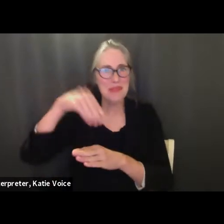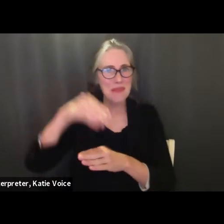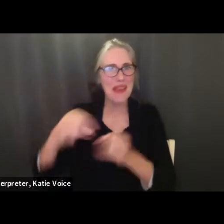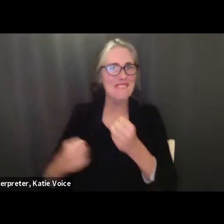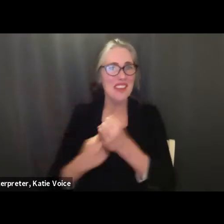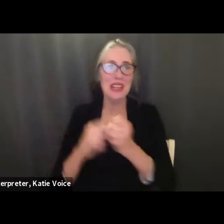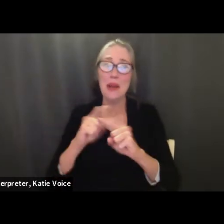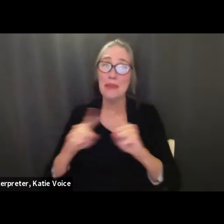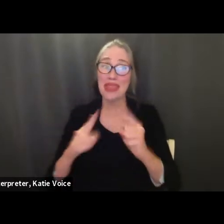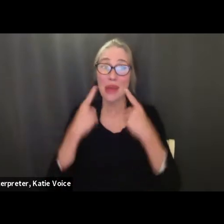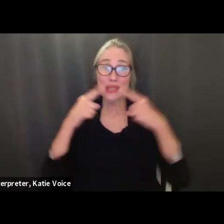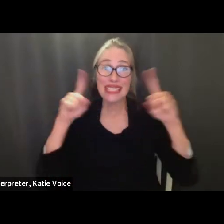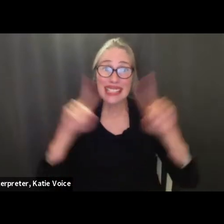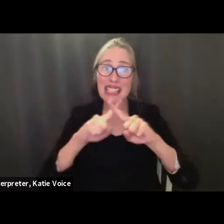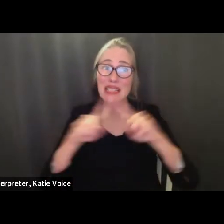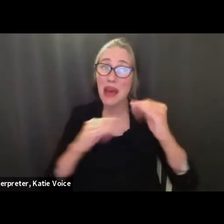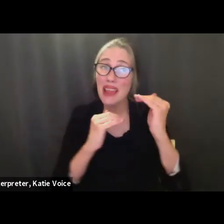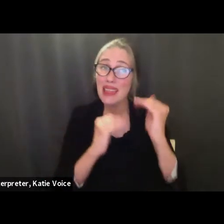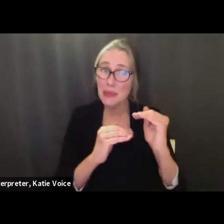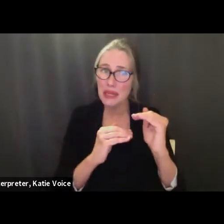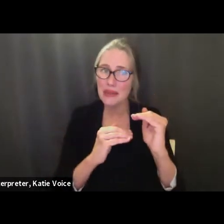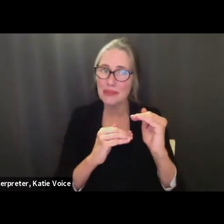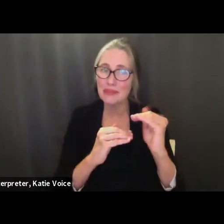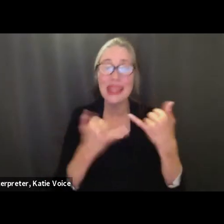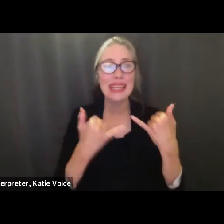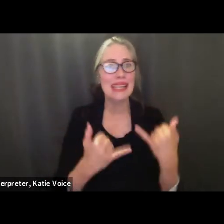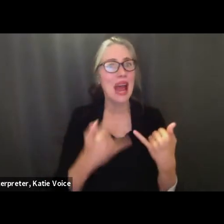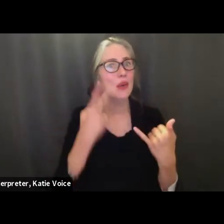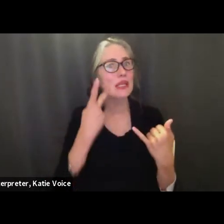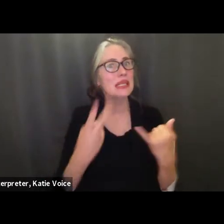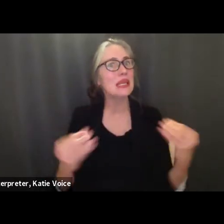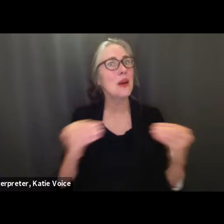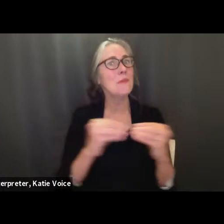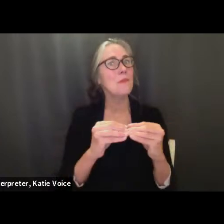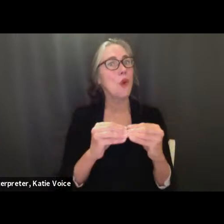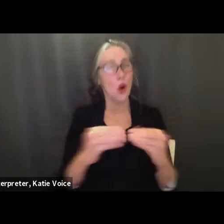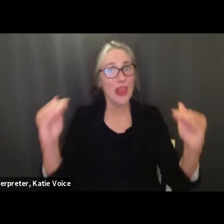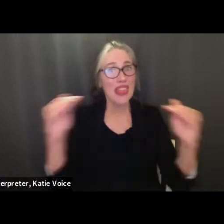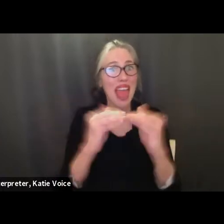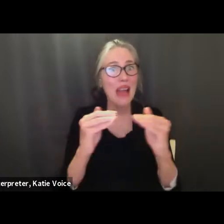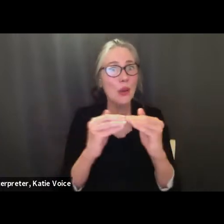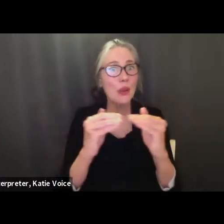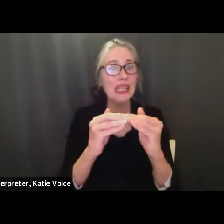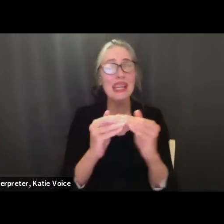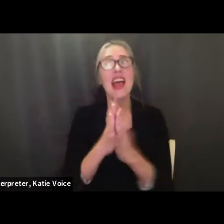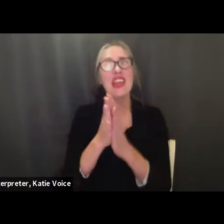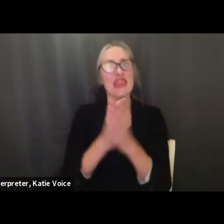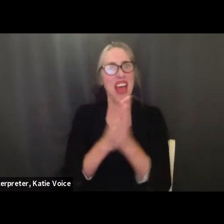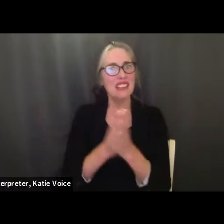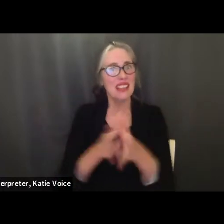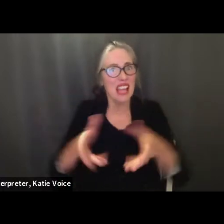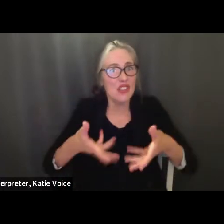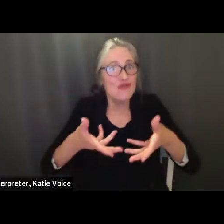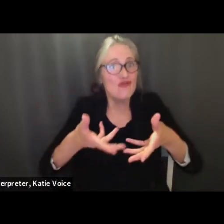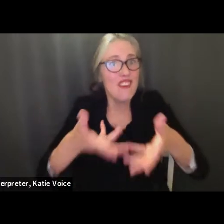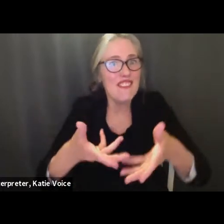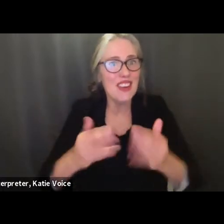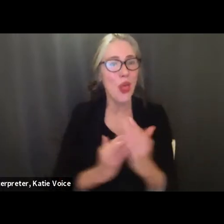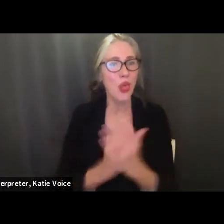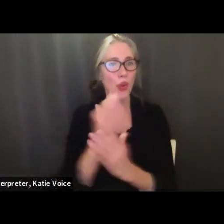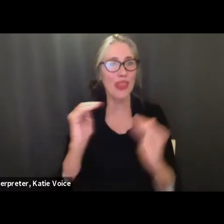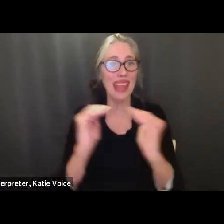limited. And so to see it now as part of our equity-driven work is I'm delighted to see that. So that's why I was hoping that's what it was, but I wasn't sure.